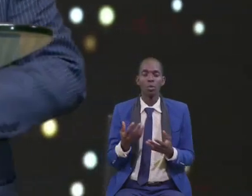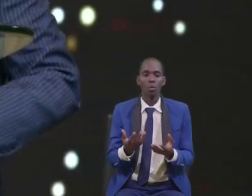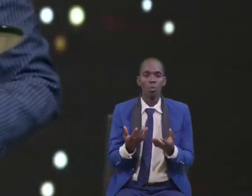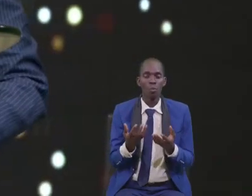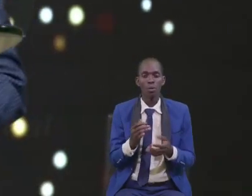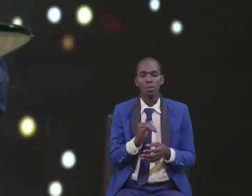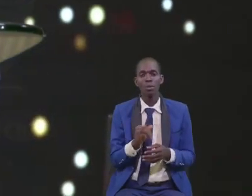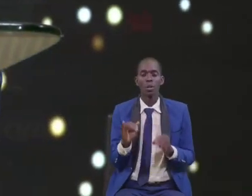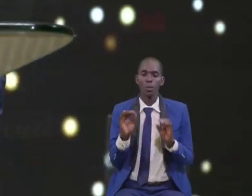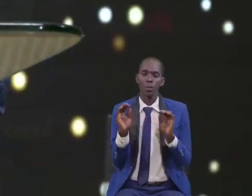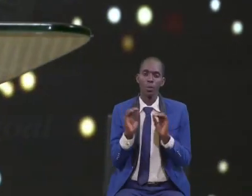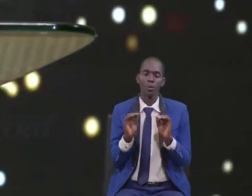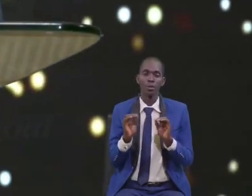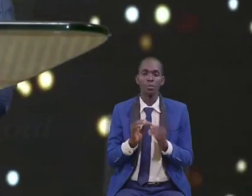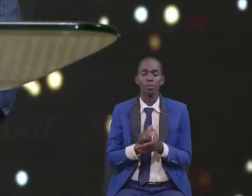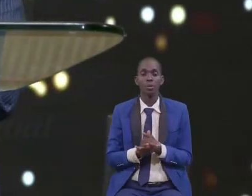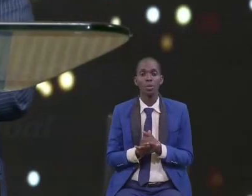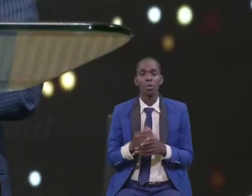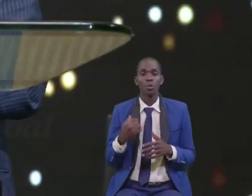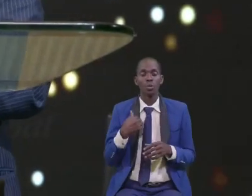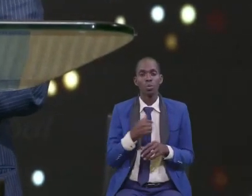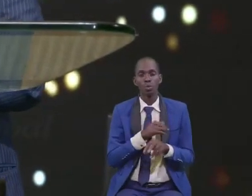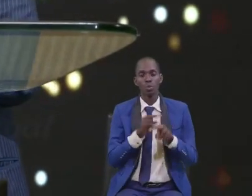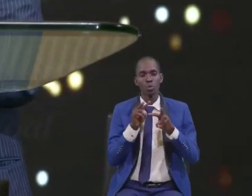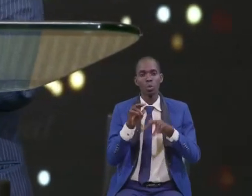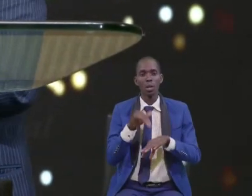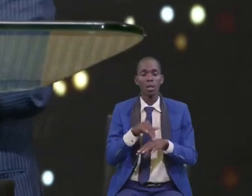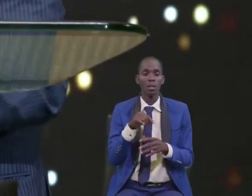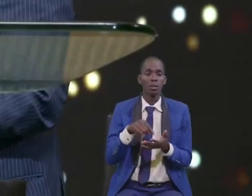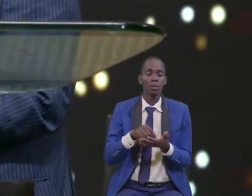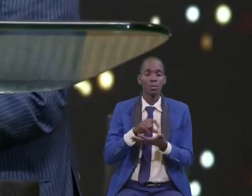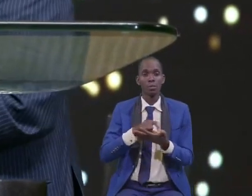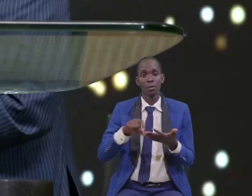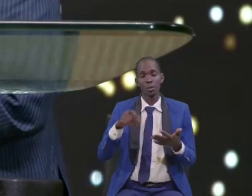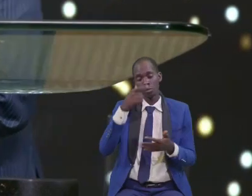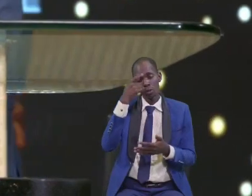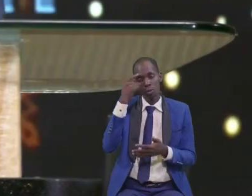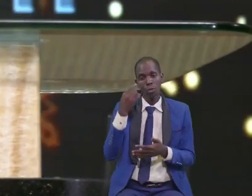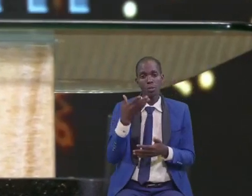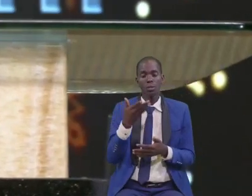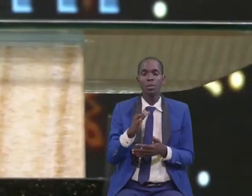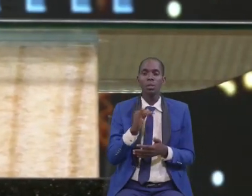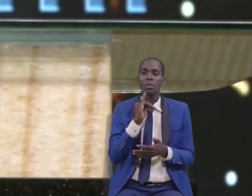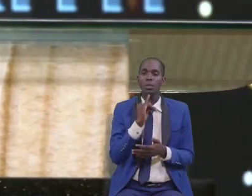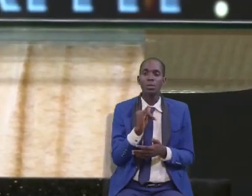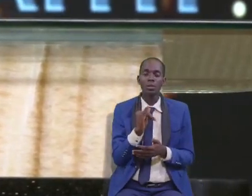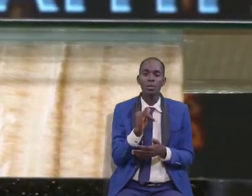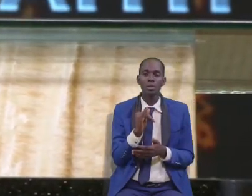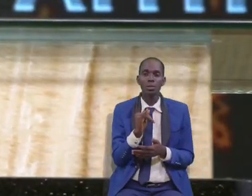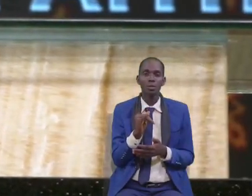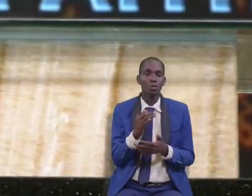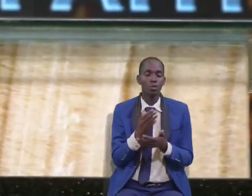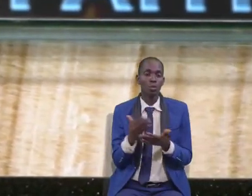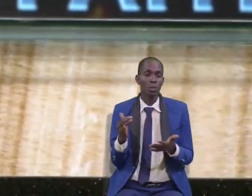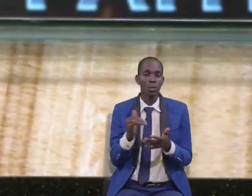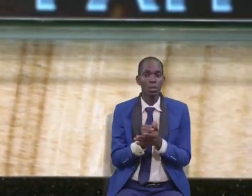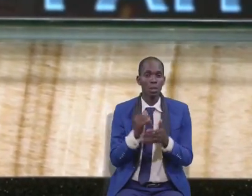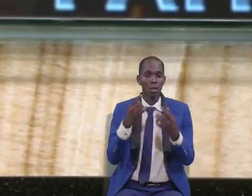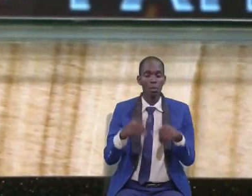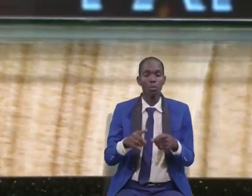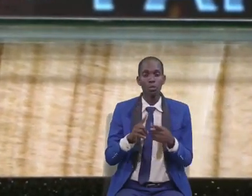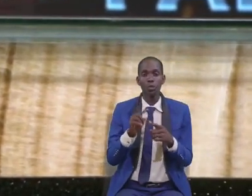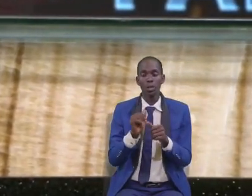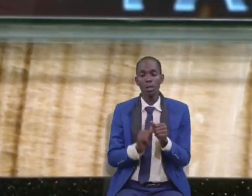wanting nothing. We look at these verses. It talks about something common, something that happens to